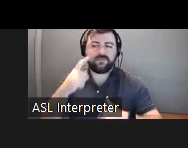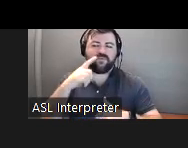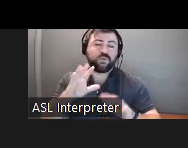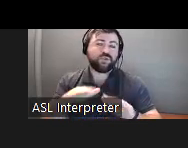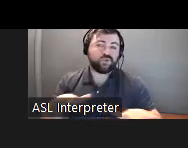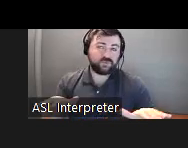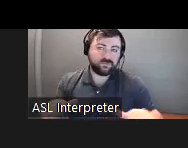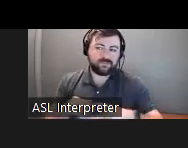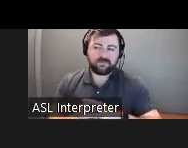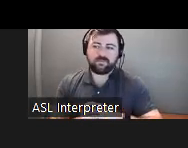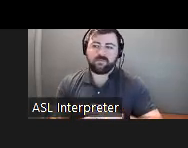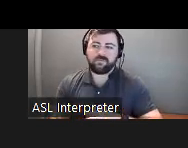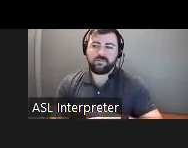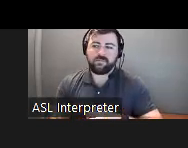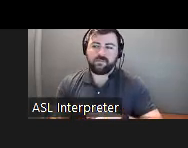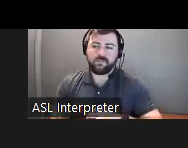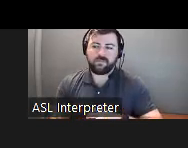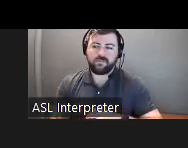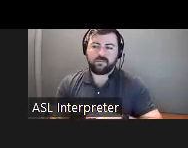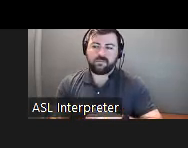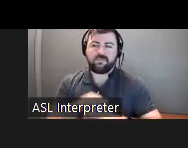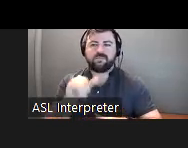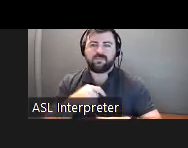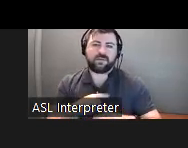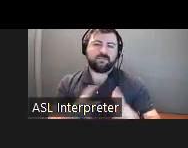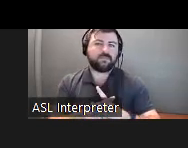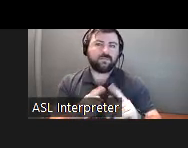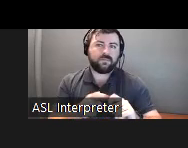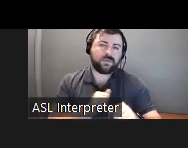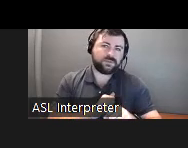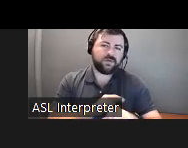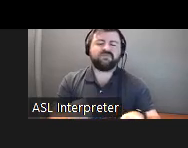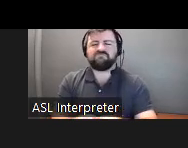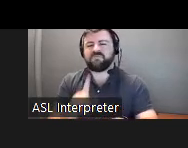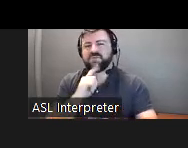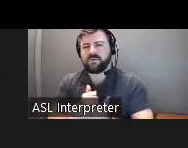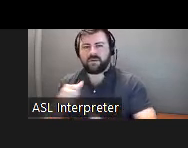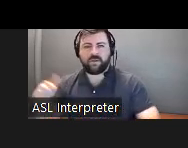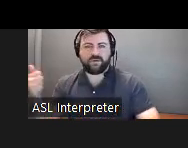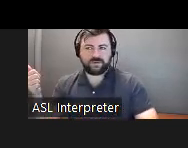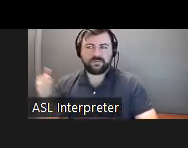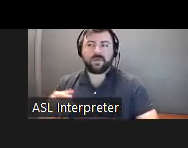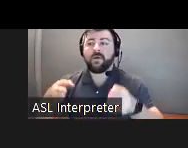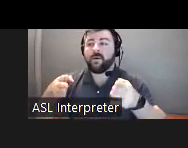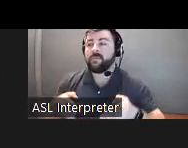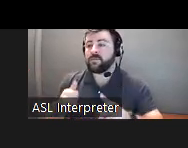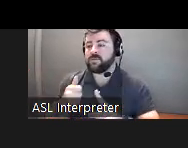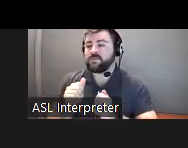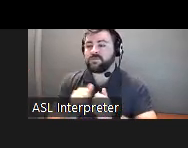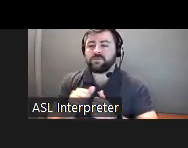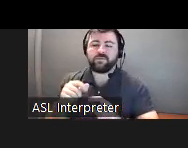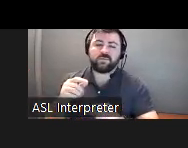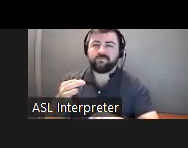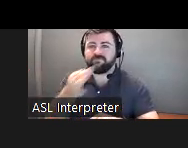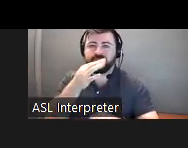children. And that comes from myself as well as helping others. And persons with expertise